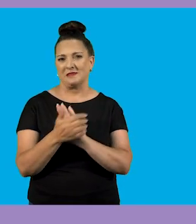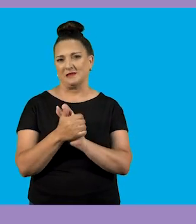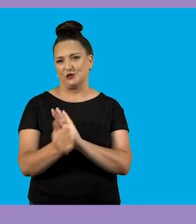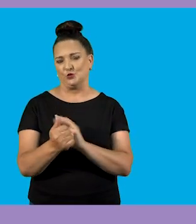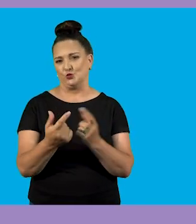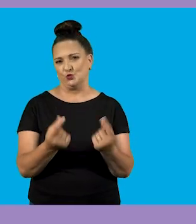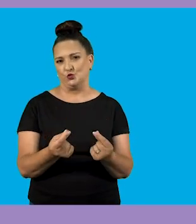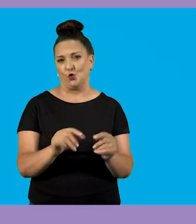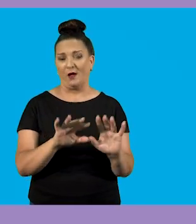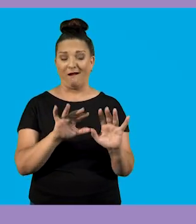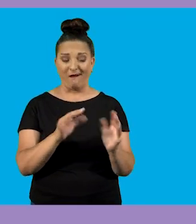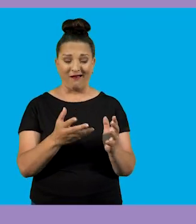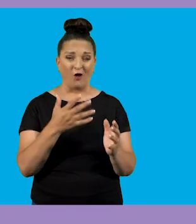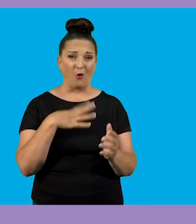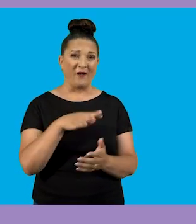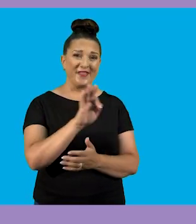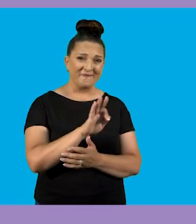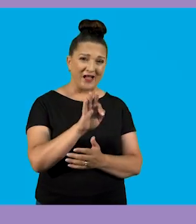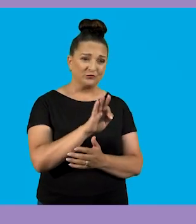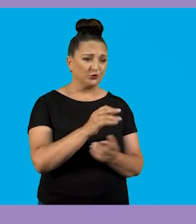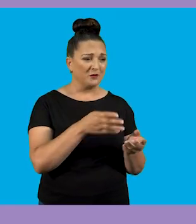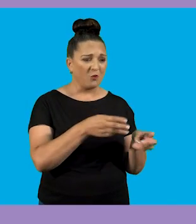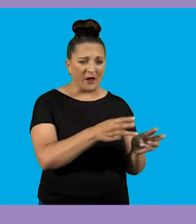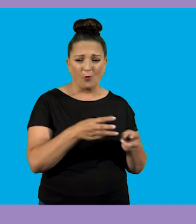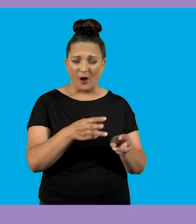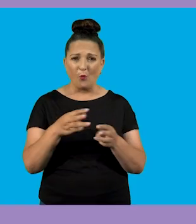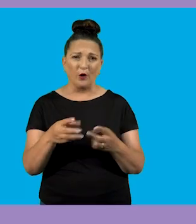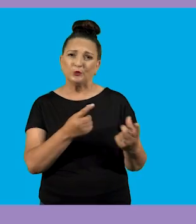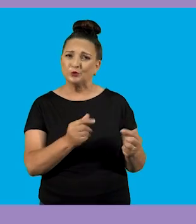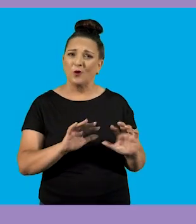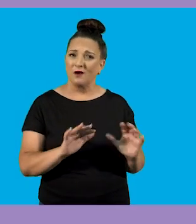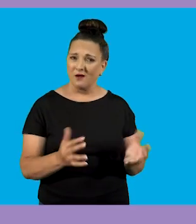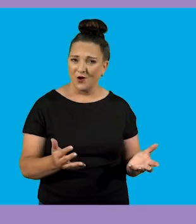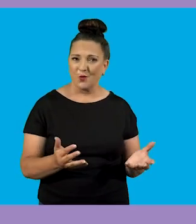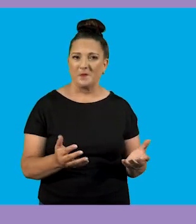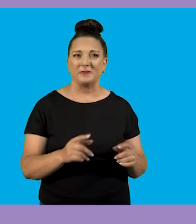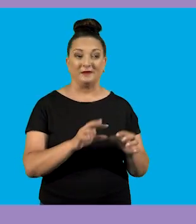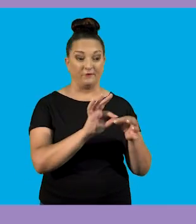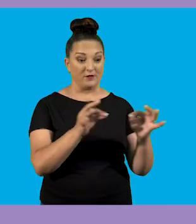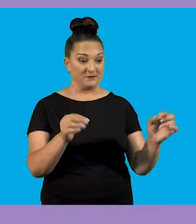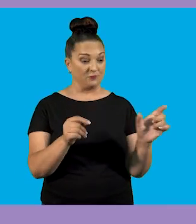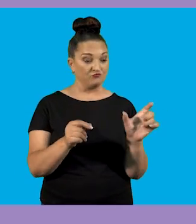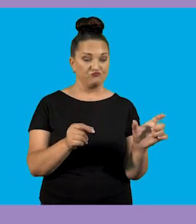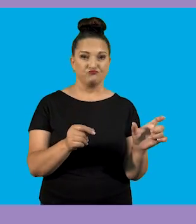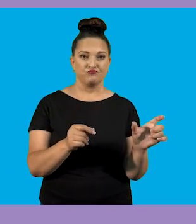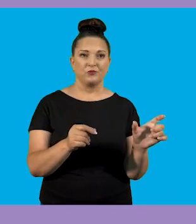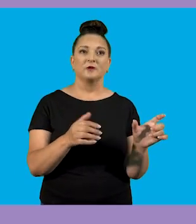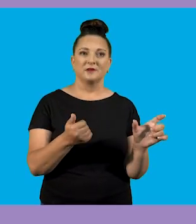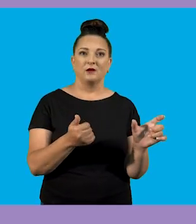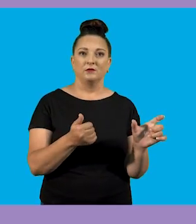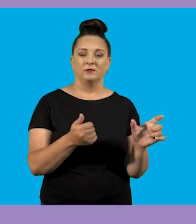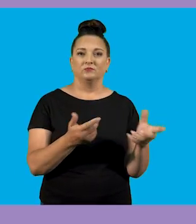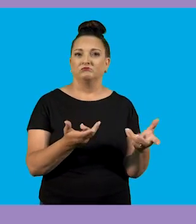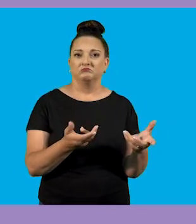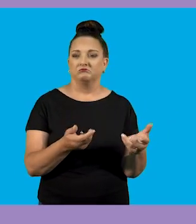to determine which method of factorizing should be used to simplify the expression. Let's see some examples. So in other words, you are not going